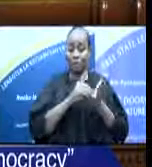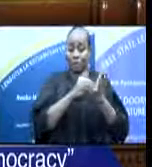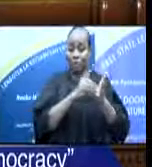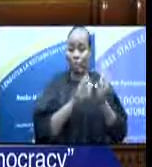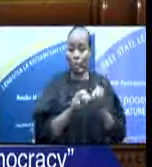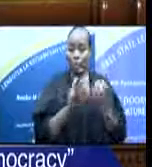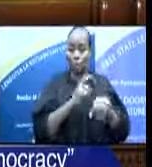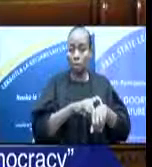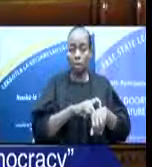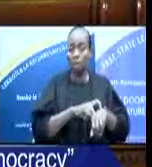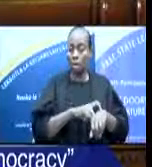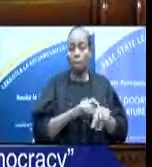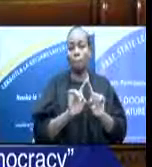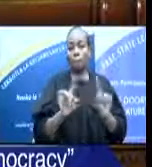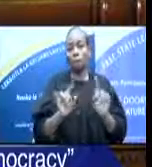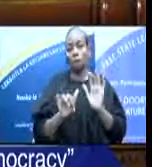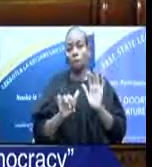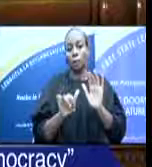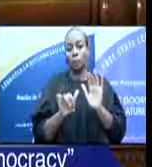the